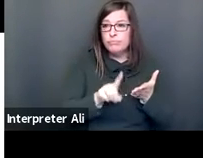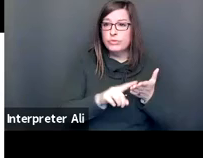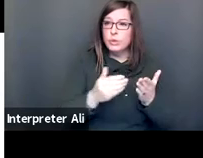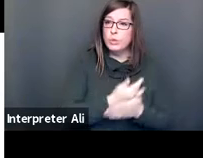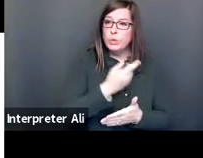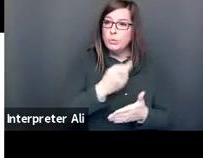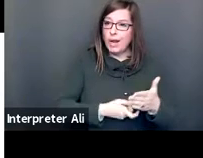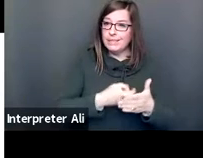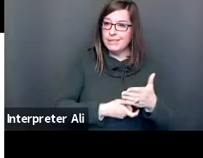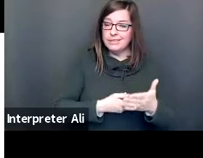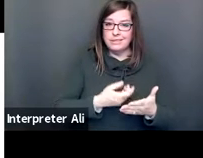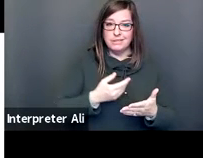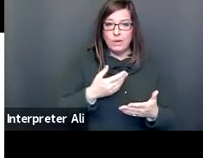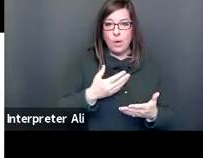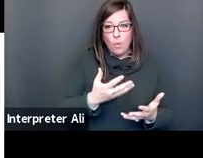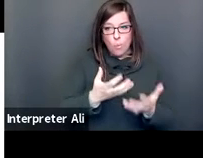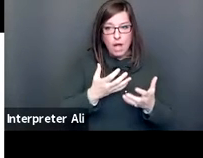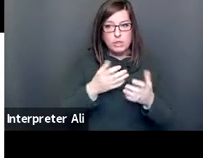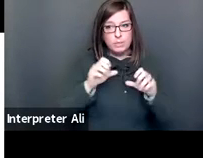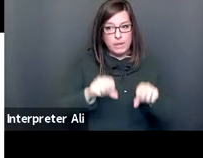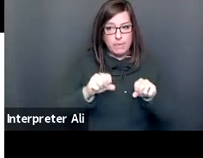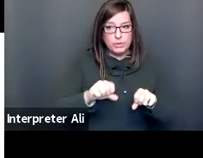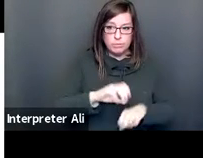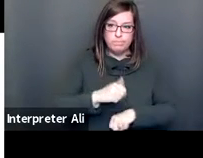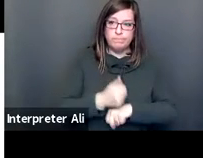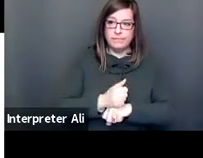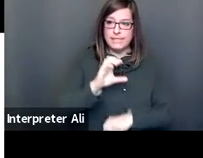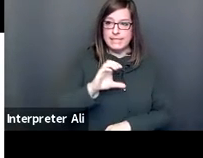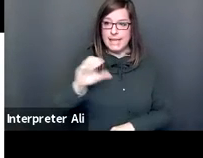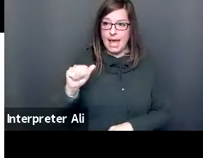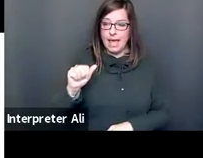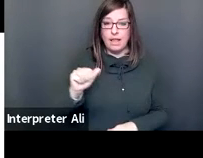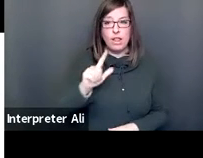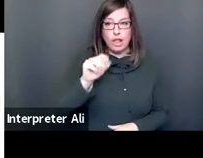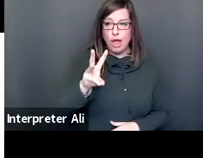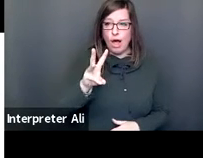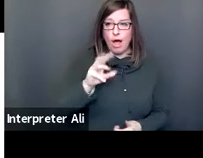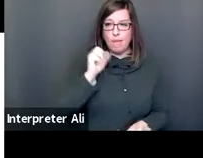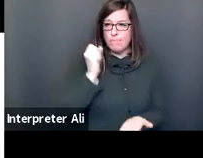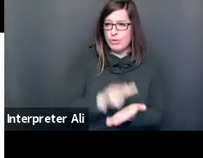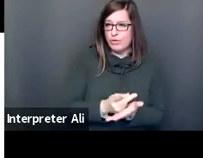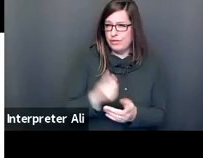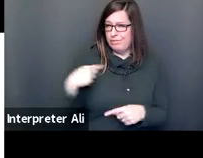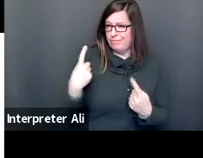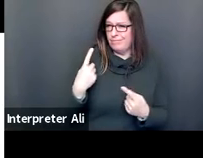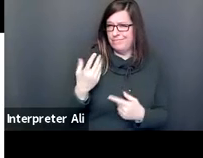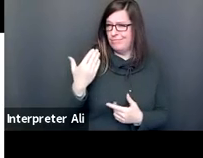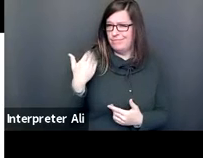CCA programs. And that law was passed previously within the last year and a half.